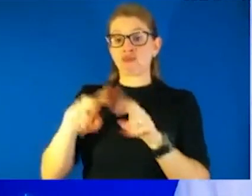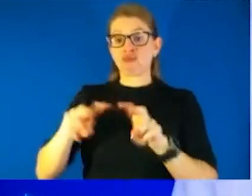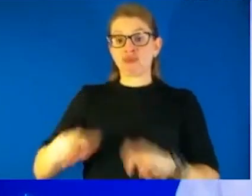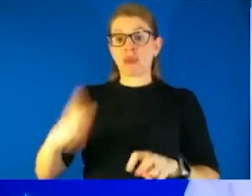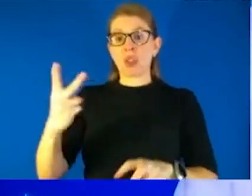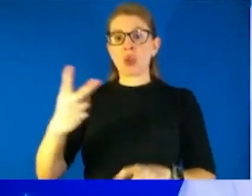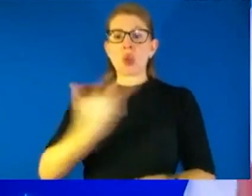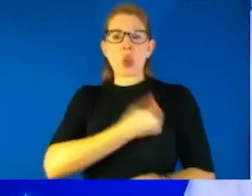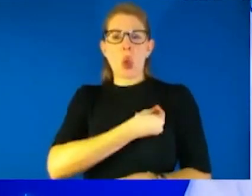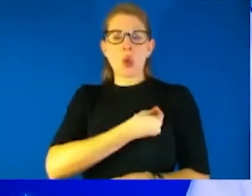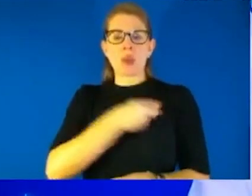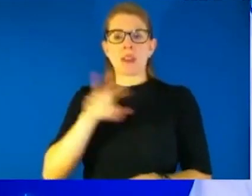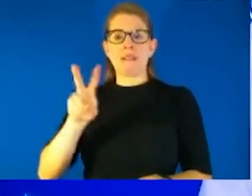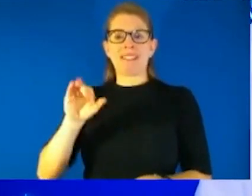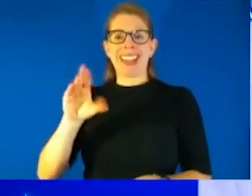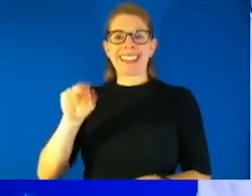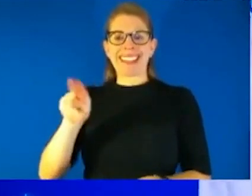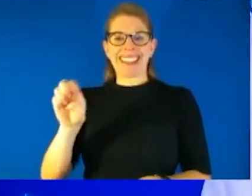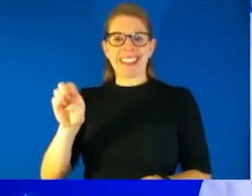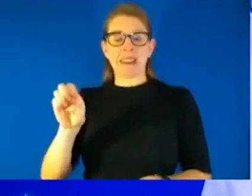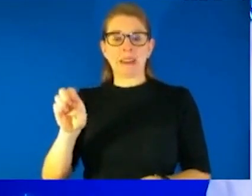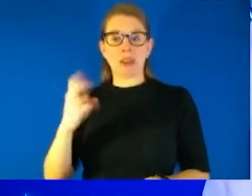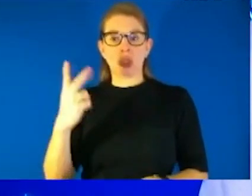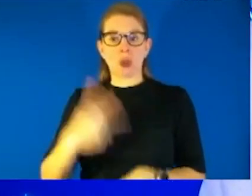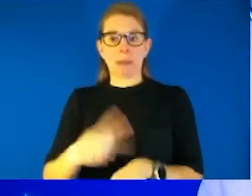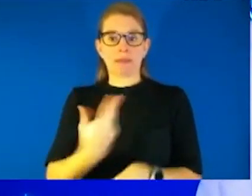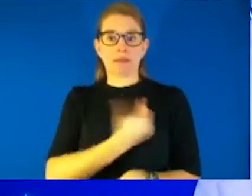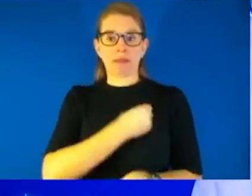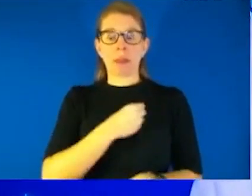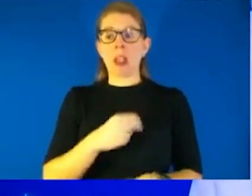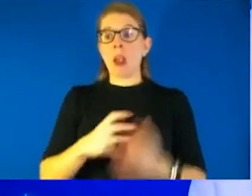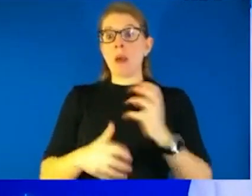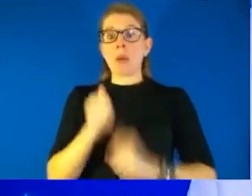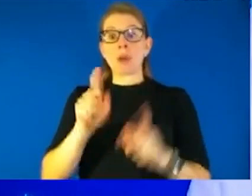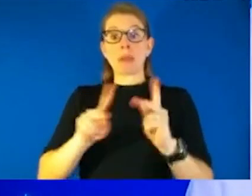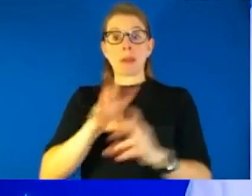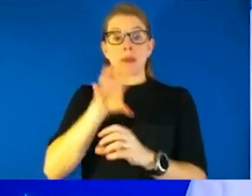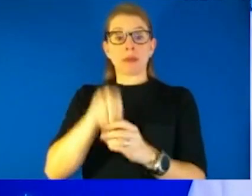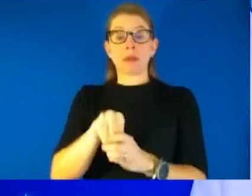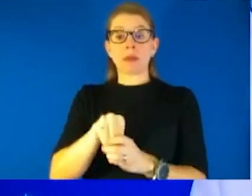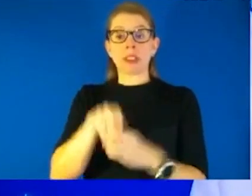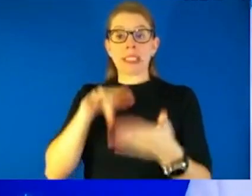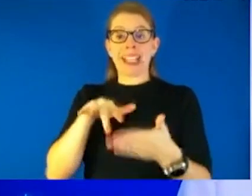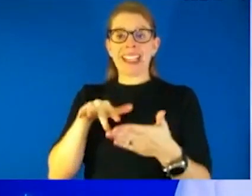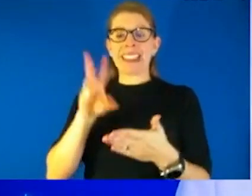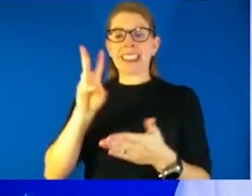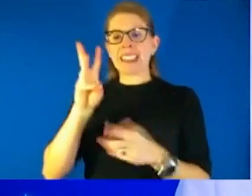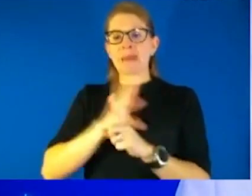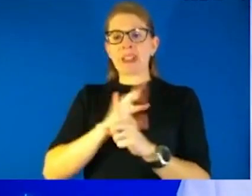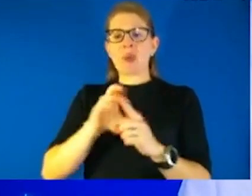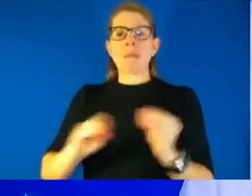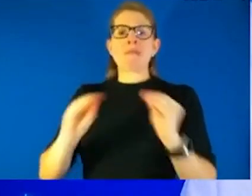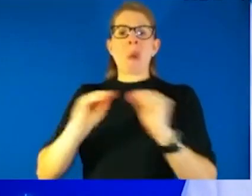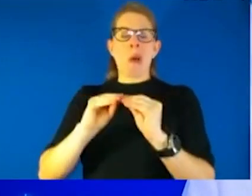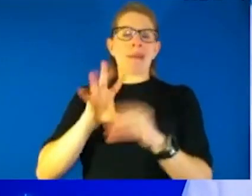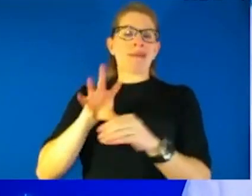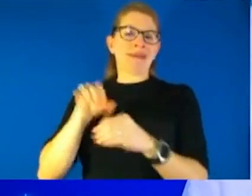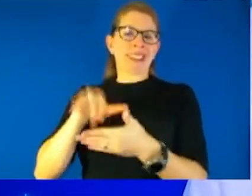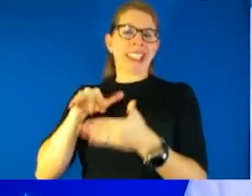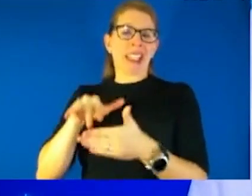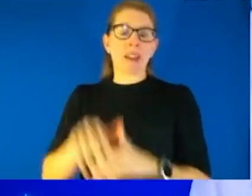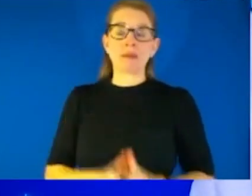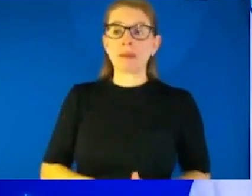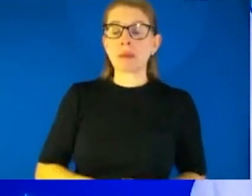you're looking at, for most of these people in these studies, you're looking at 6 months or more. And so I think that's a lot of it. They're also talking about, you have